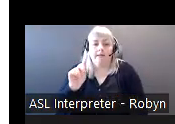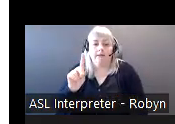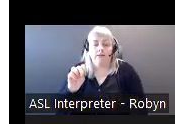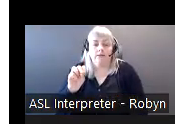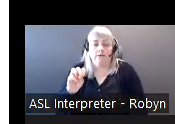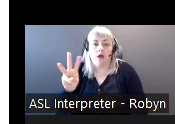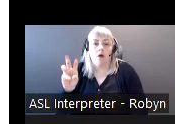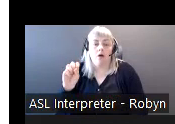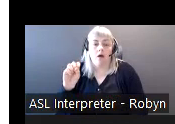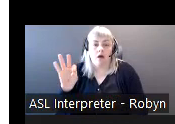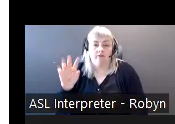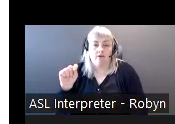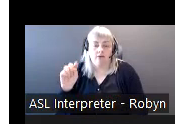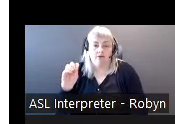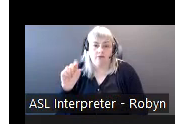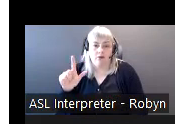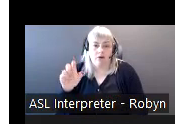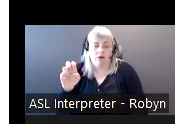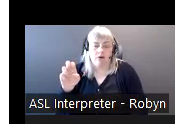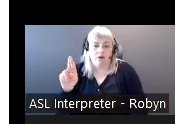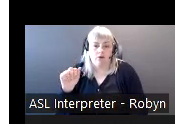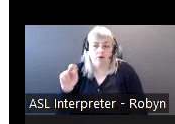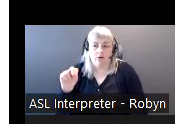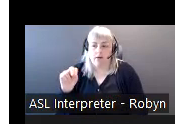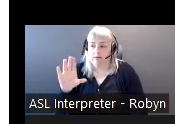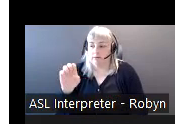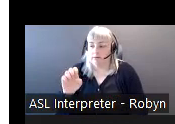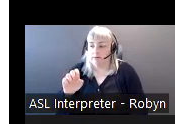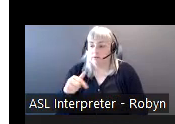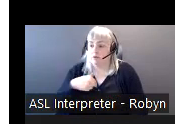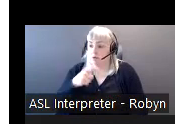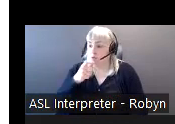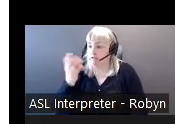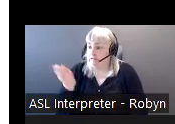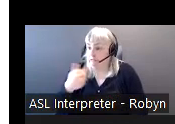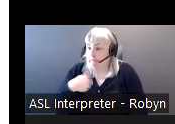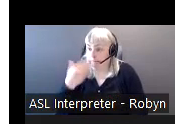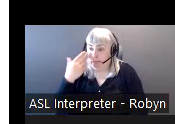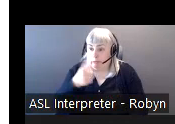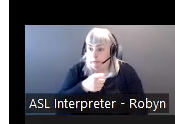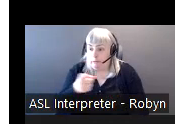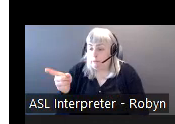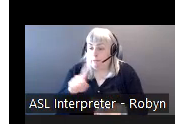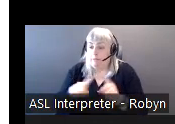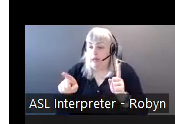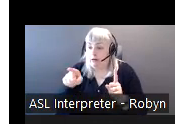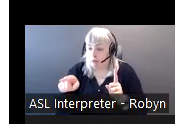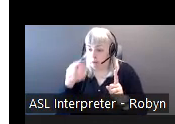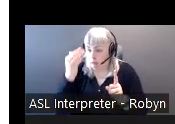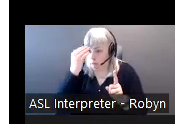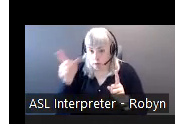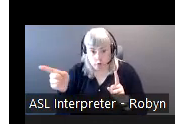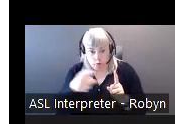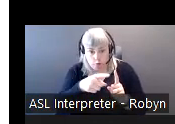I'm not sure who's in the room, so I don't know if you've heard of this concept or not. But like